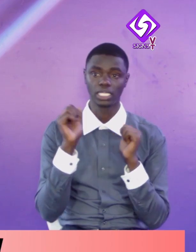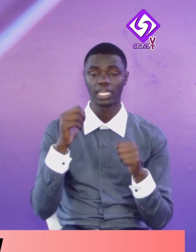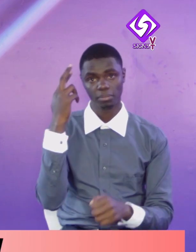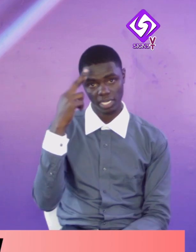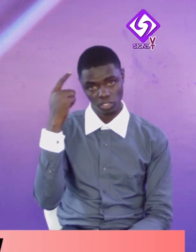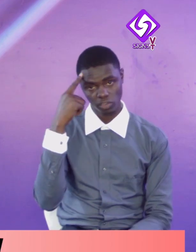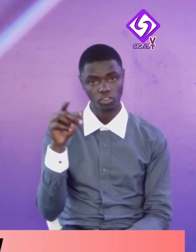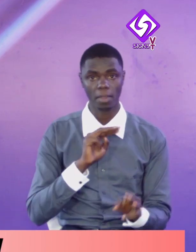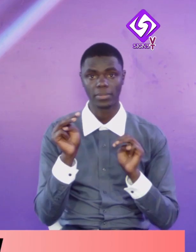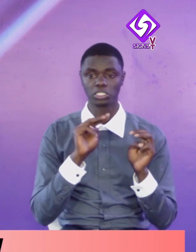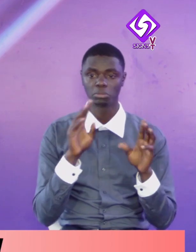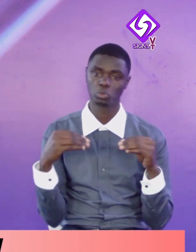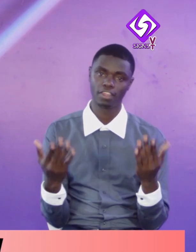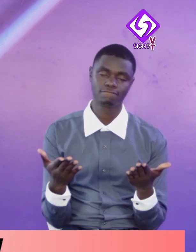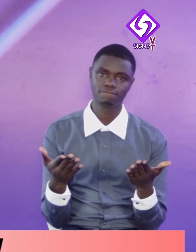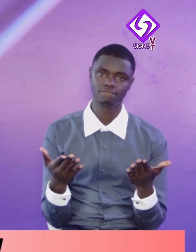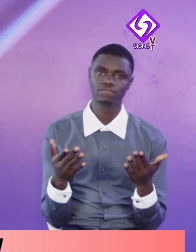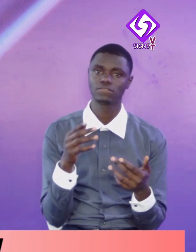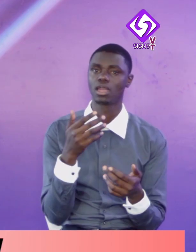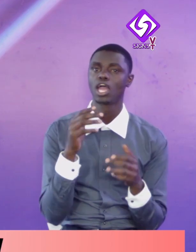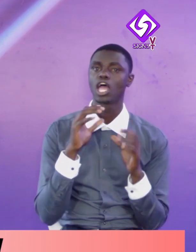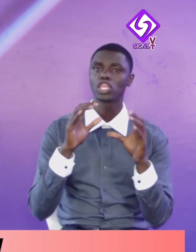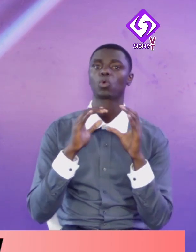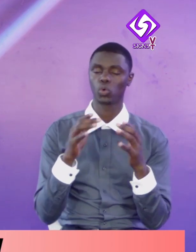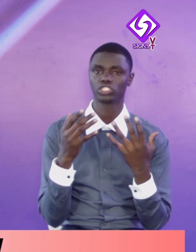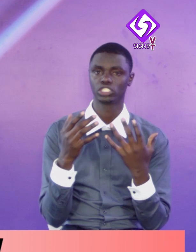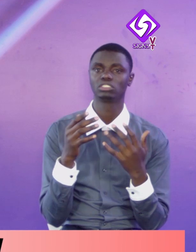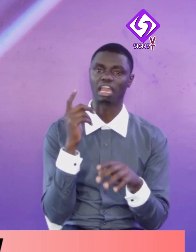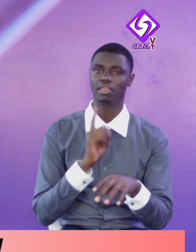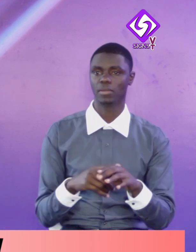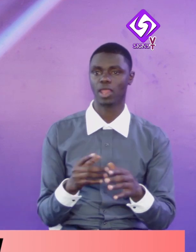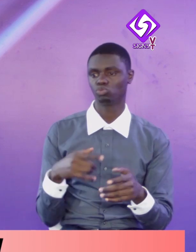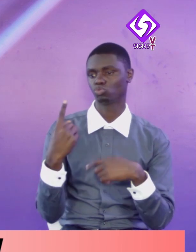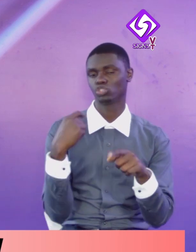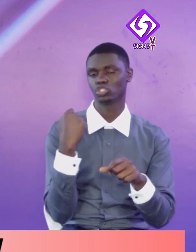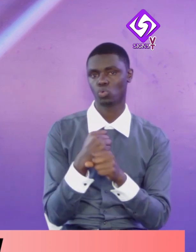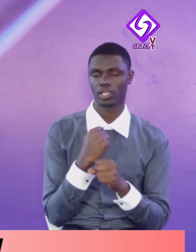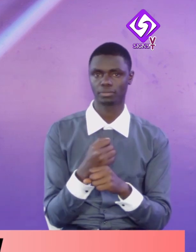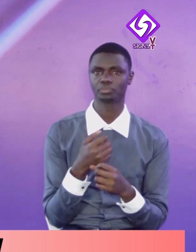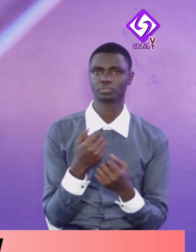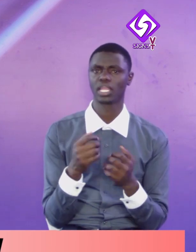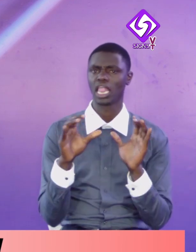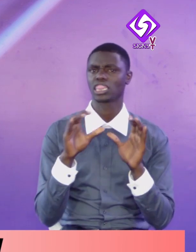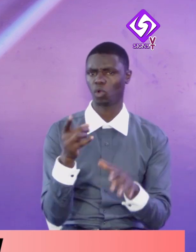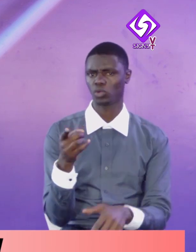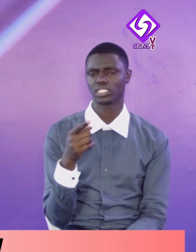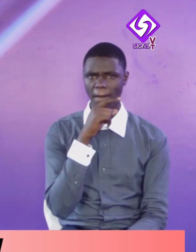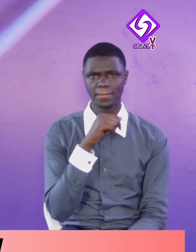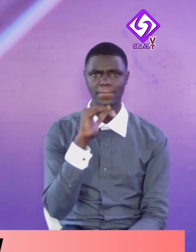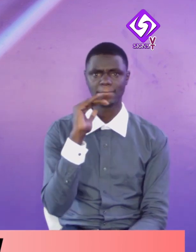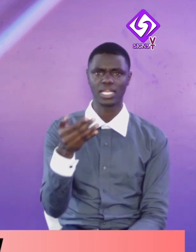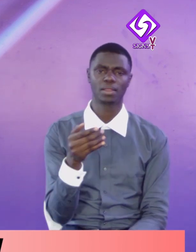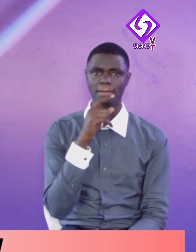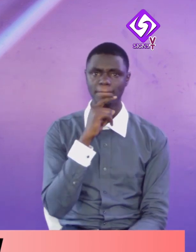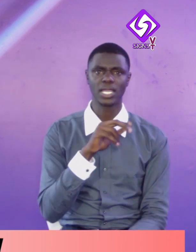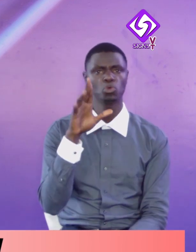the management to give Amorim the benefit of doubt? Amorim, I think Manchester United believe in